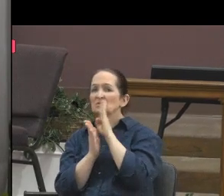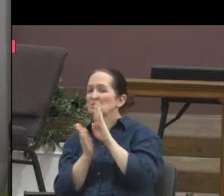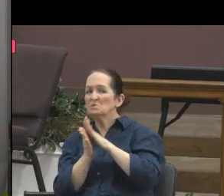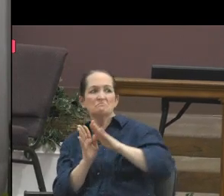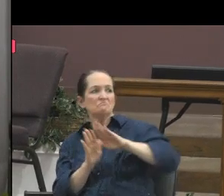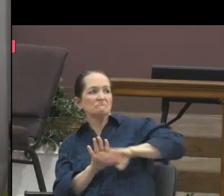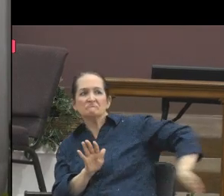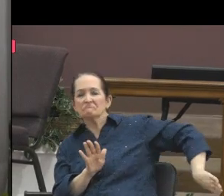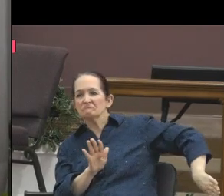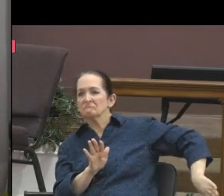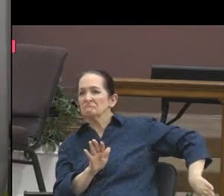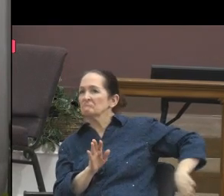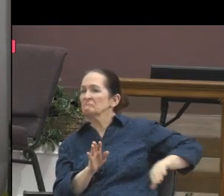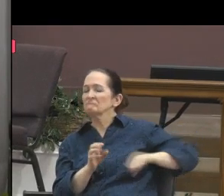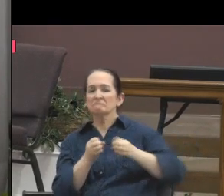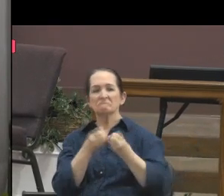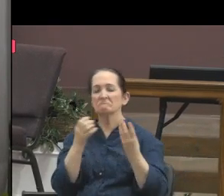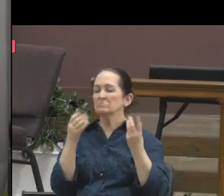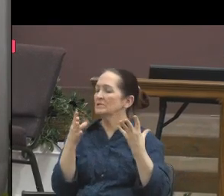years.